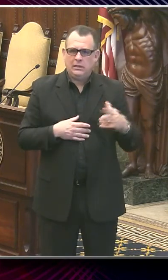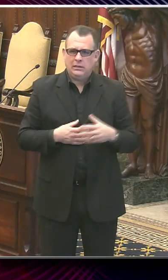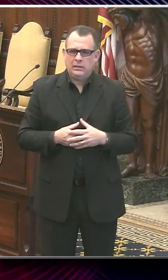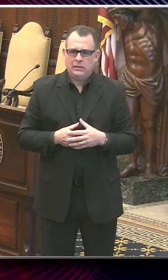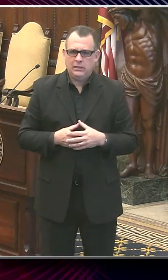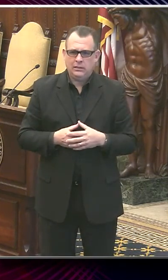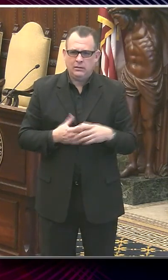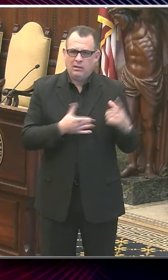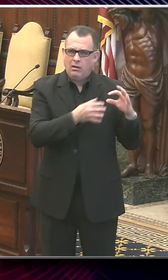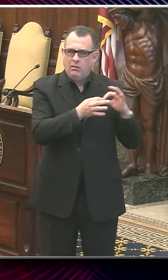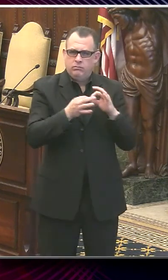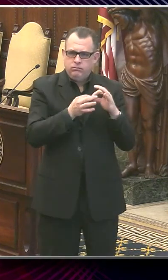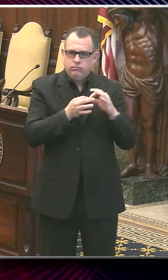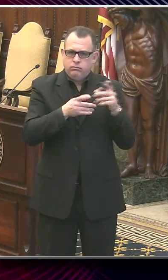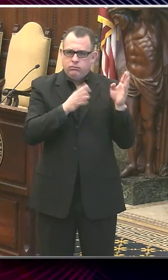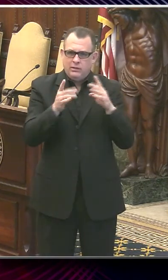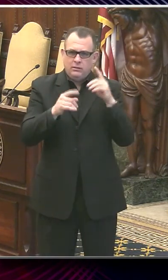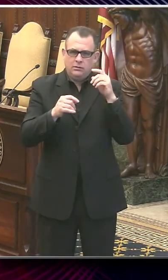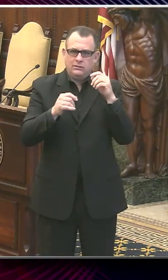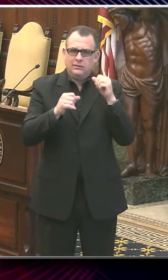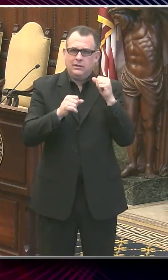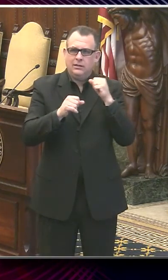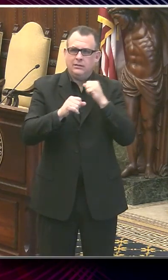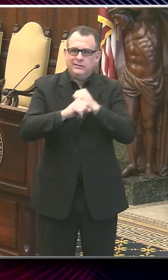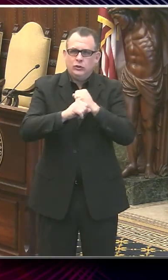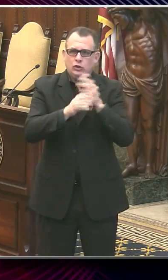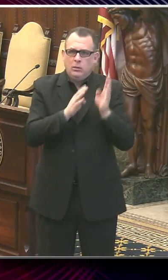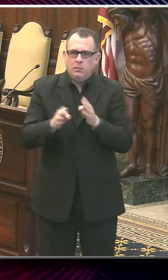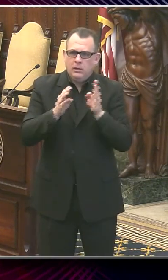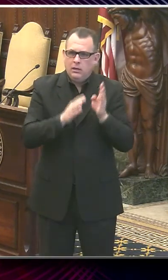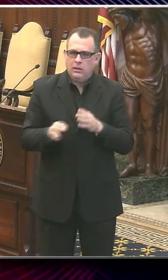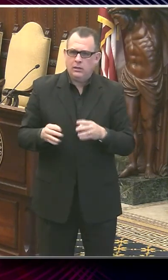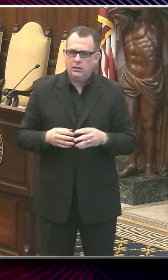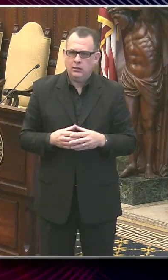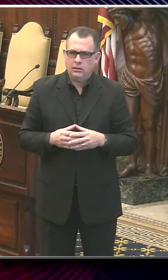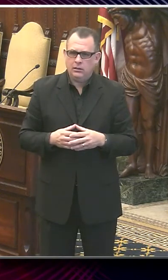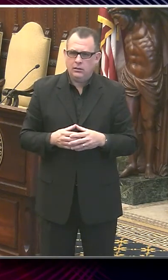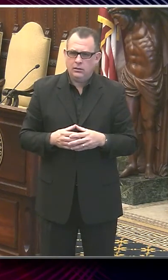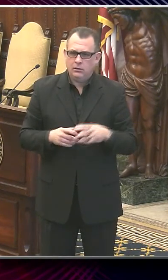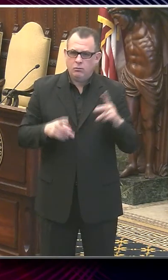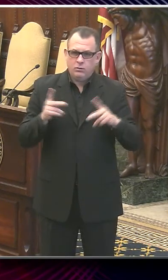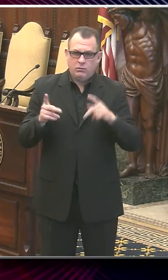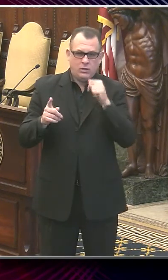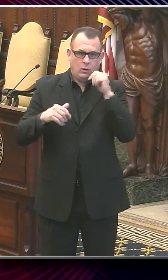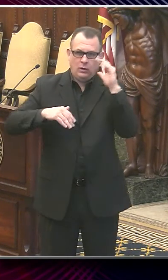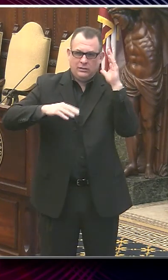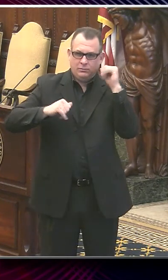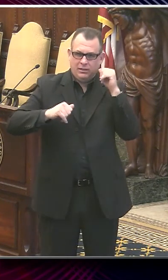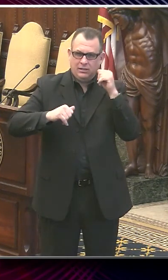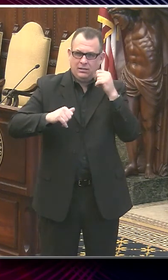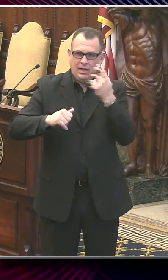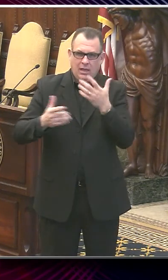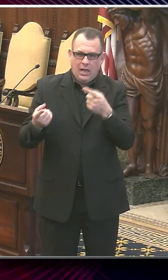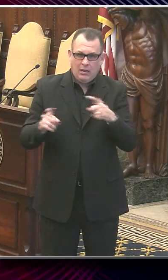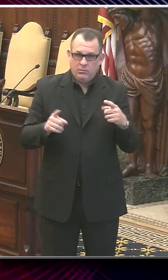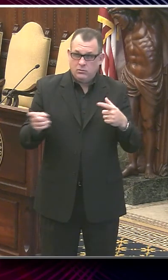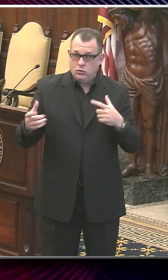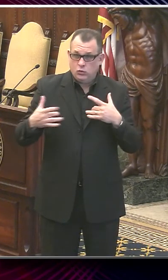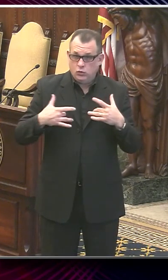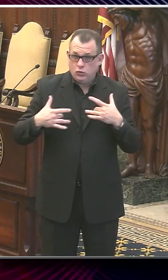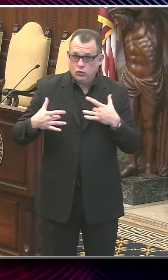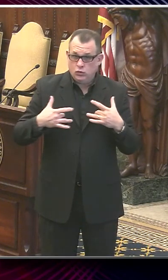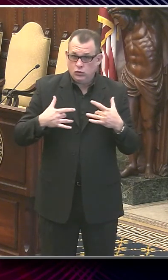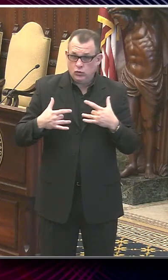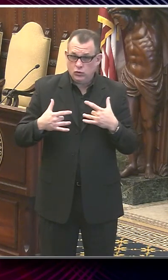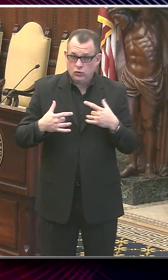on a security plan. Should there be a verdict that most people don't expect? Can you comment if that's